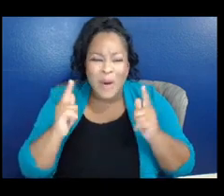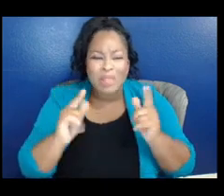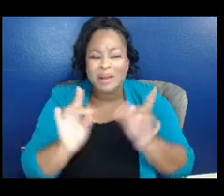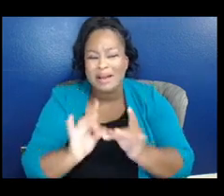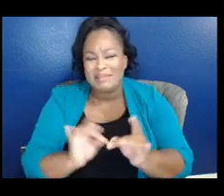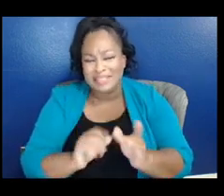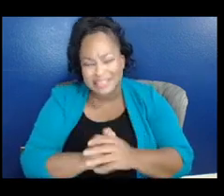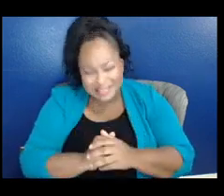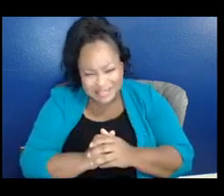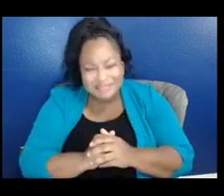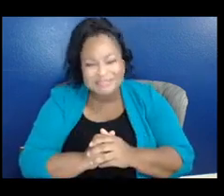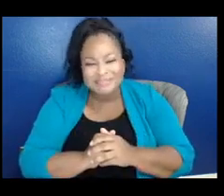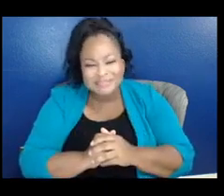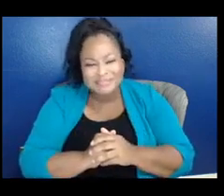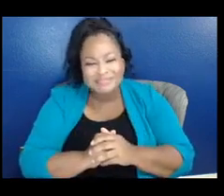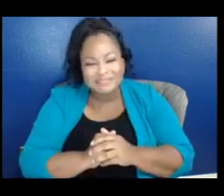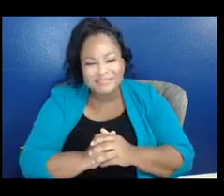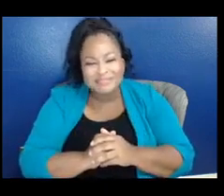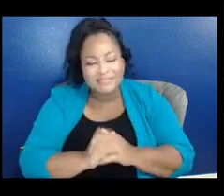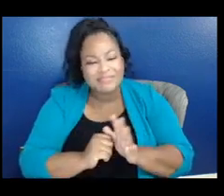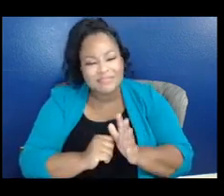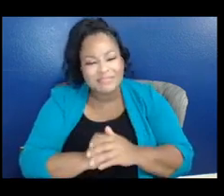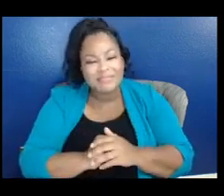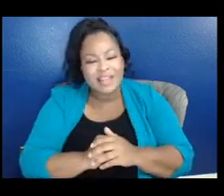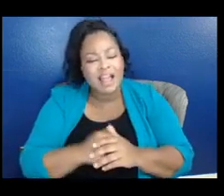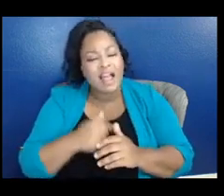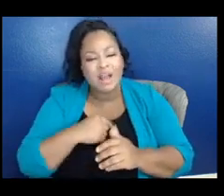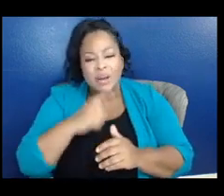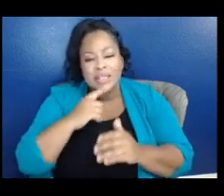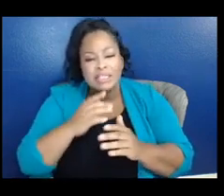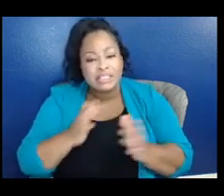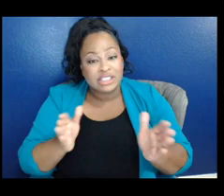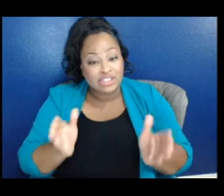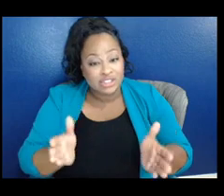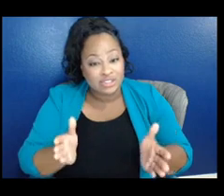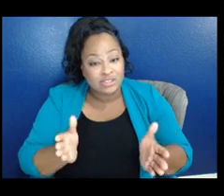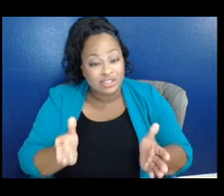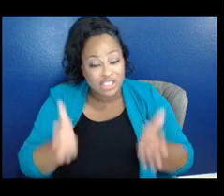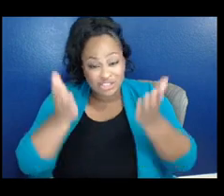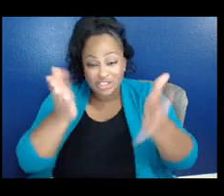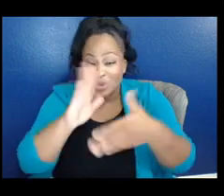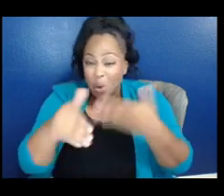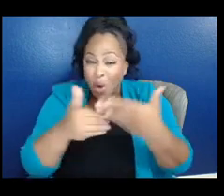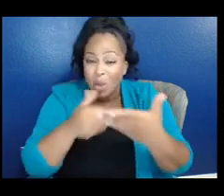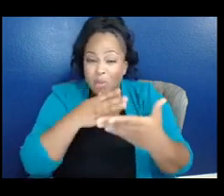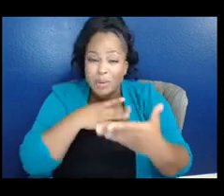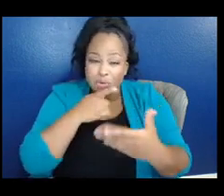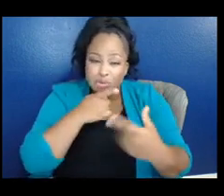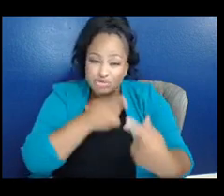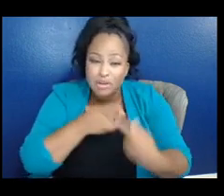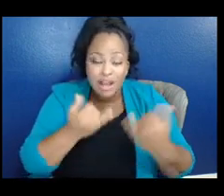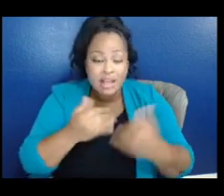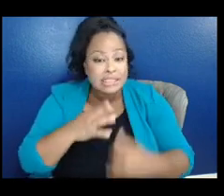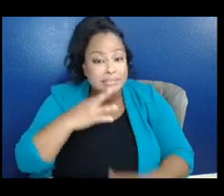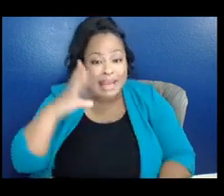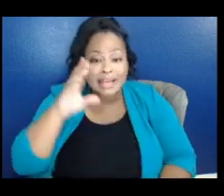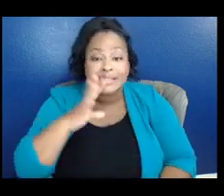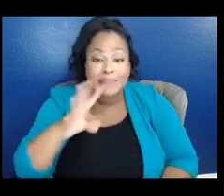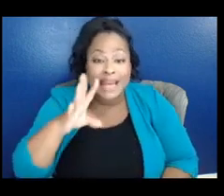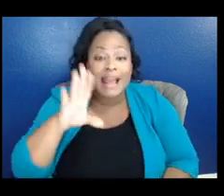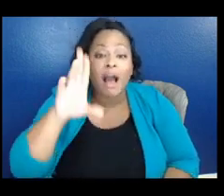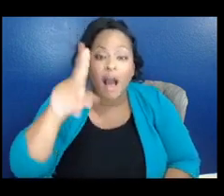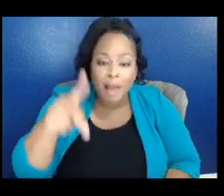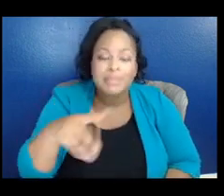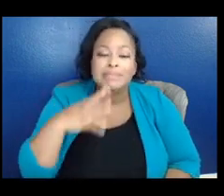comments, and just really suggesting to those women who are struggling right now to speak out